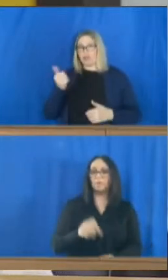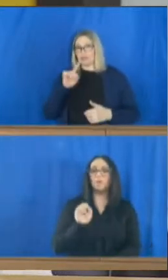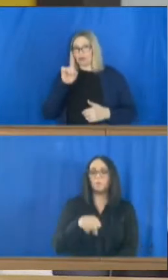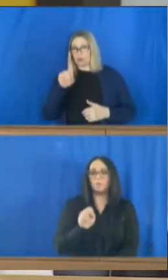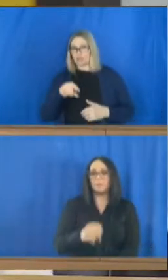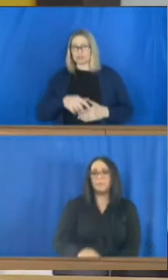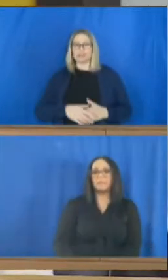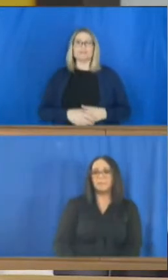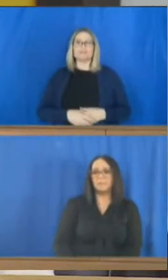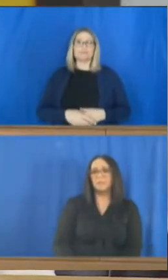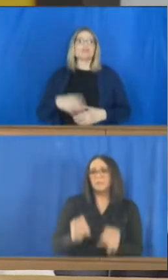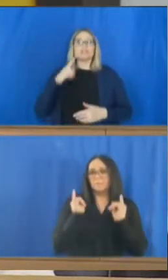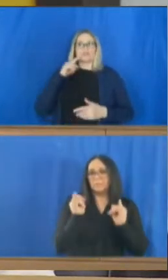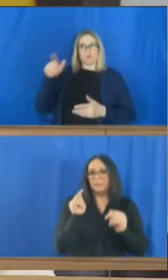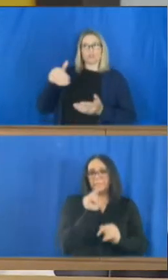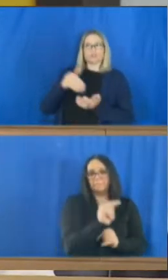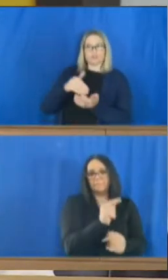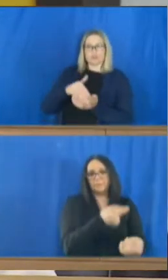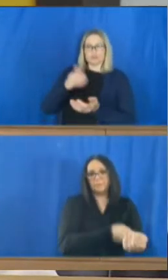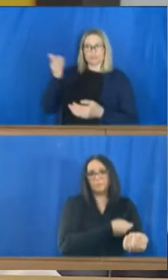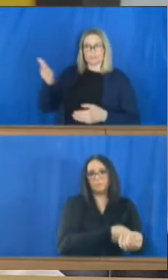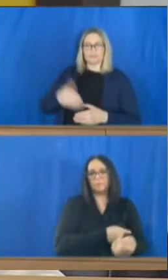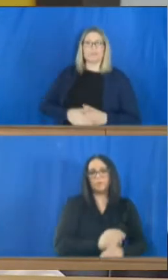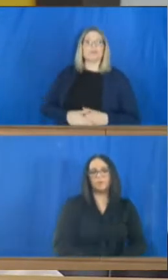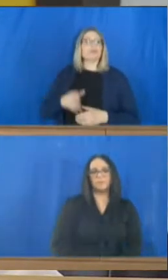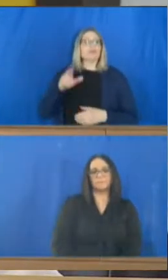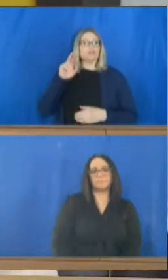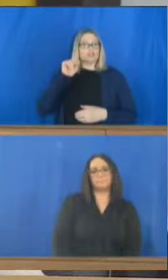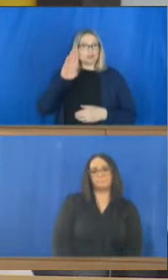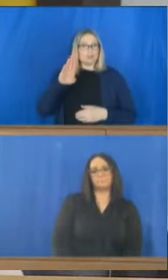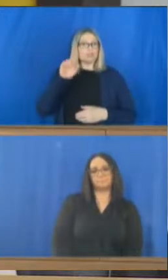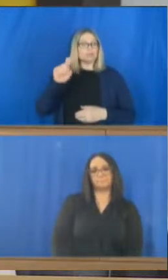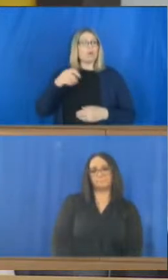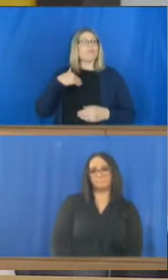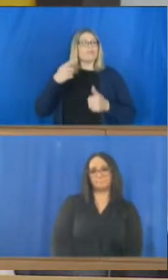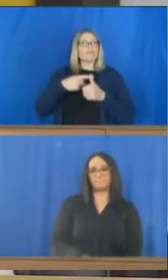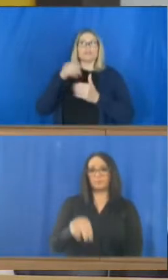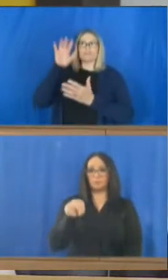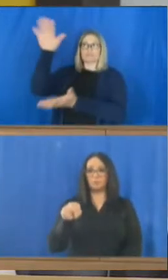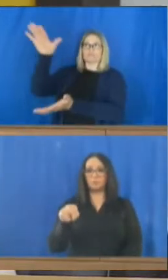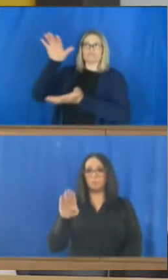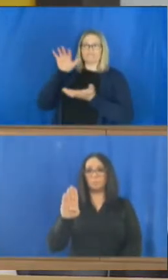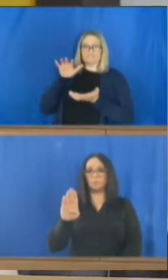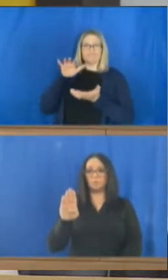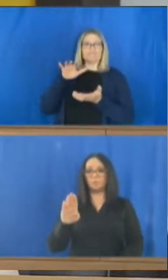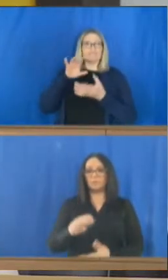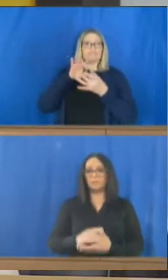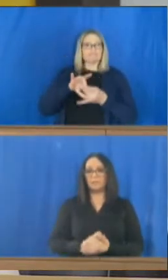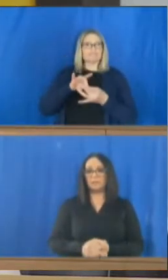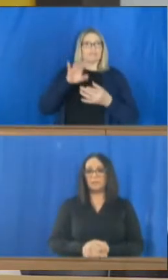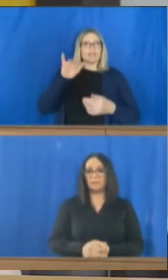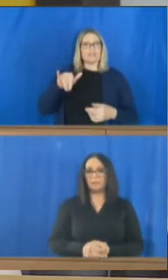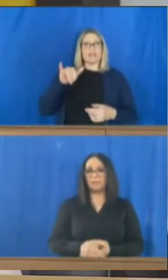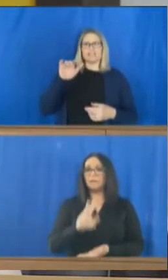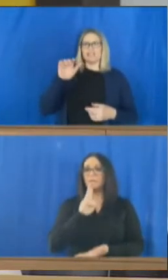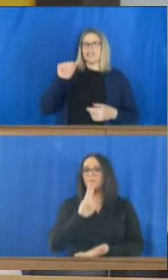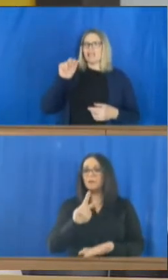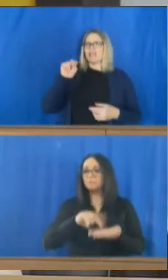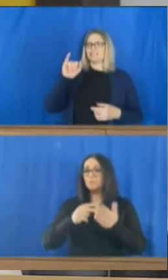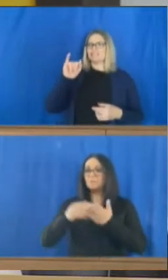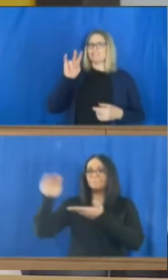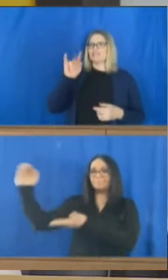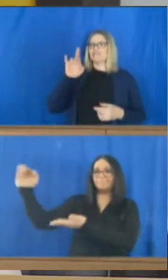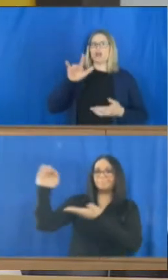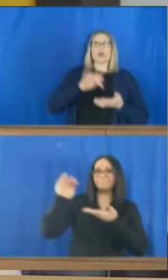did receive them, and what role this treatment is playing in projections and plans to manage COVID going forward. Well,